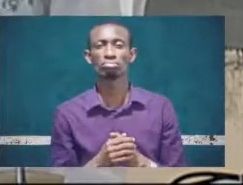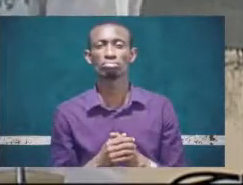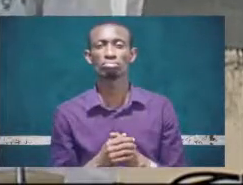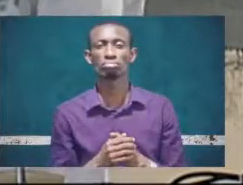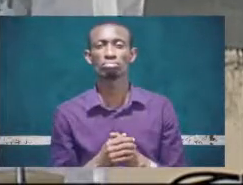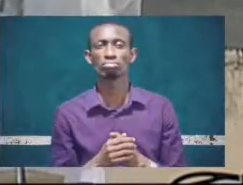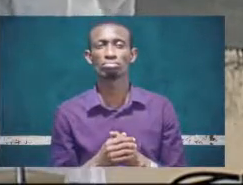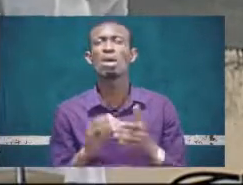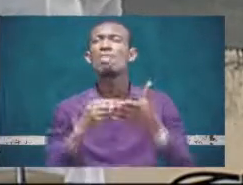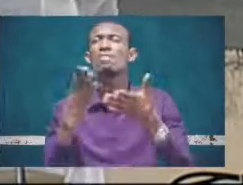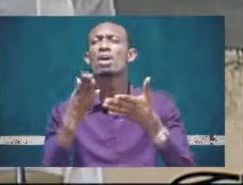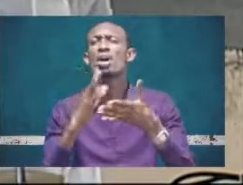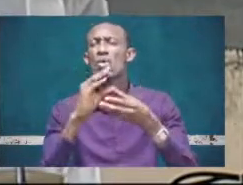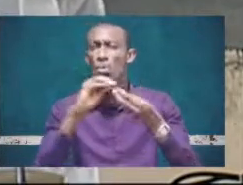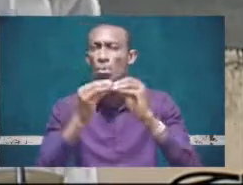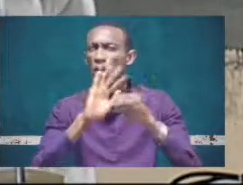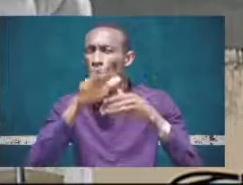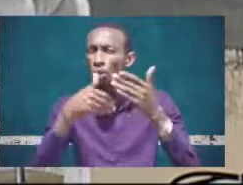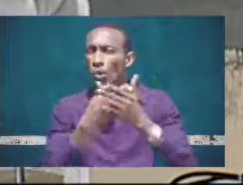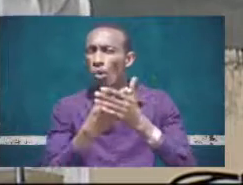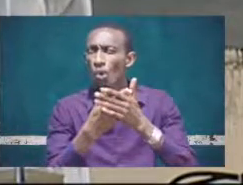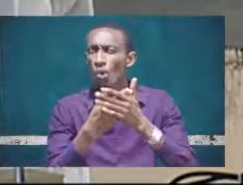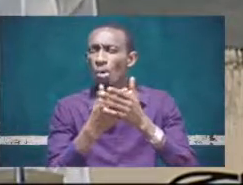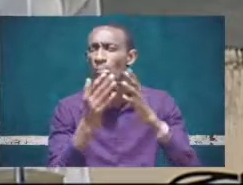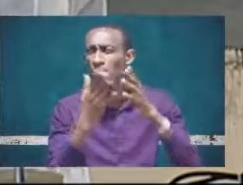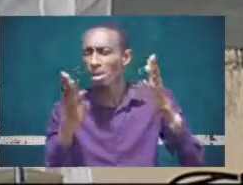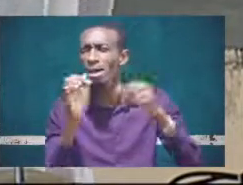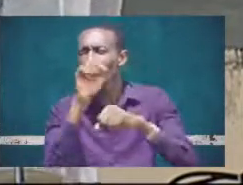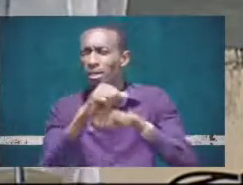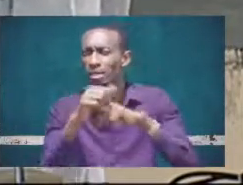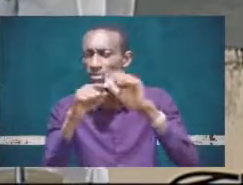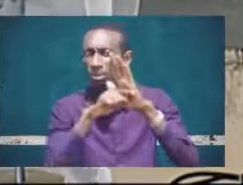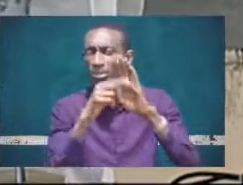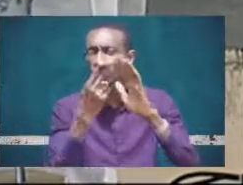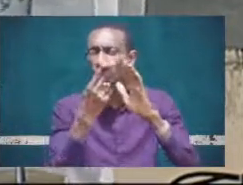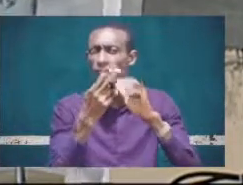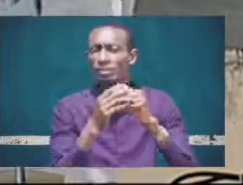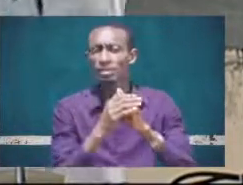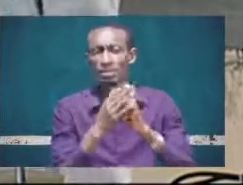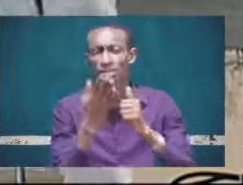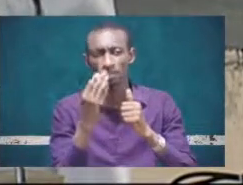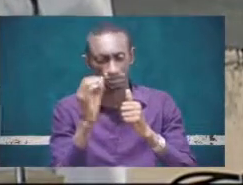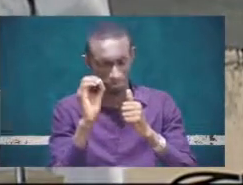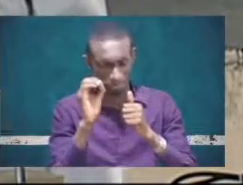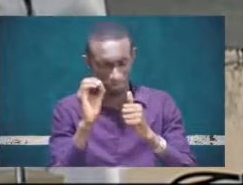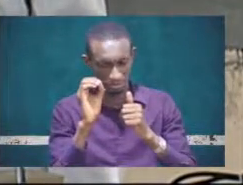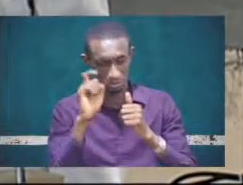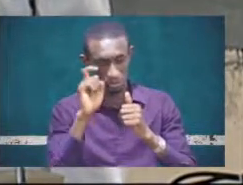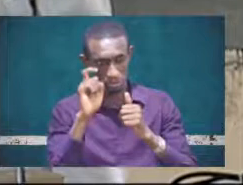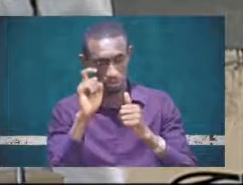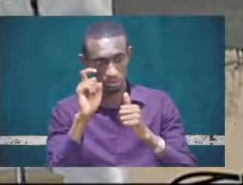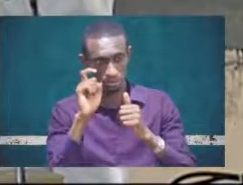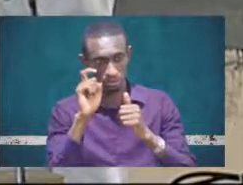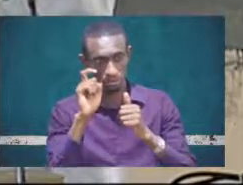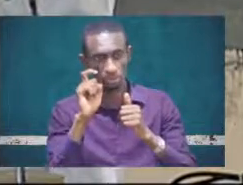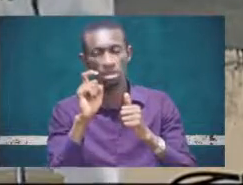of x greater than minus 2, for instance, 0, you see plus x by 0, you will